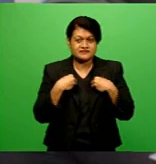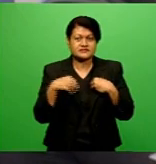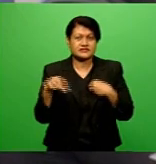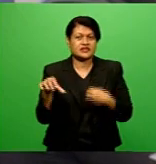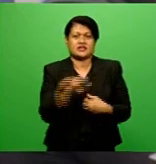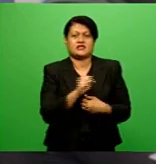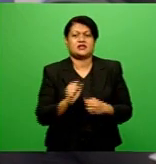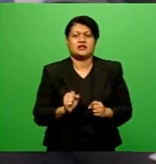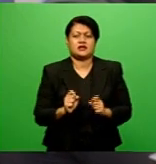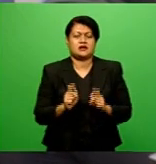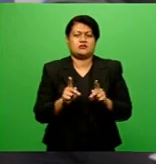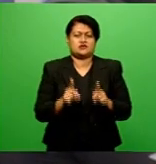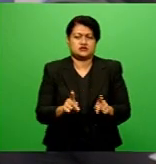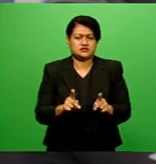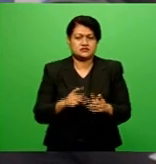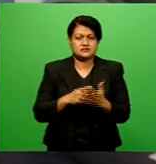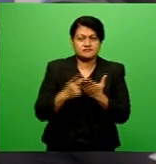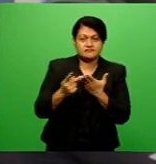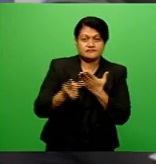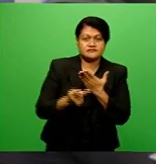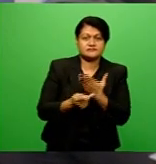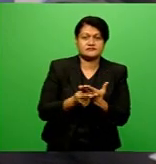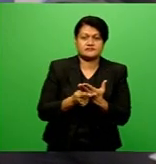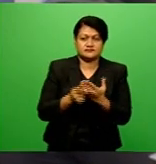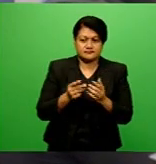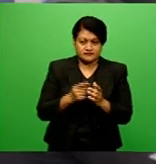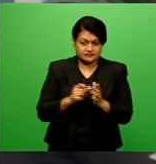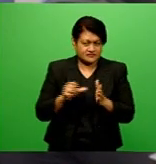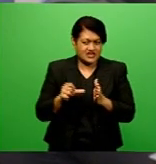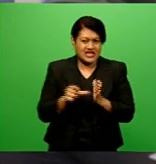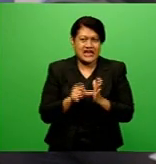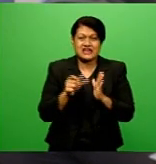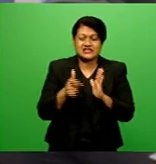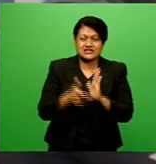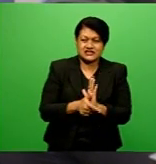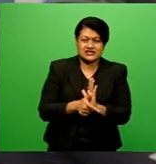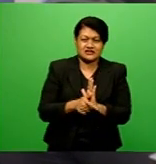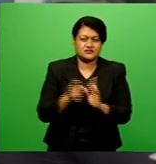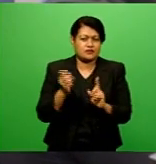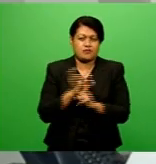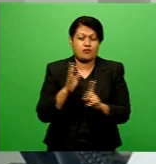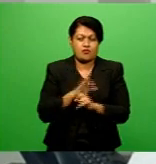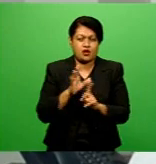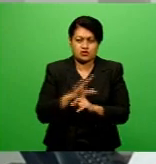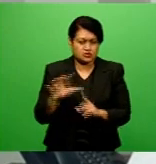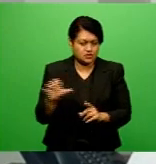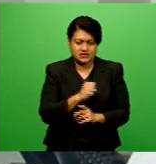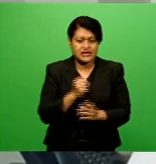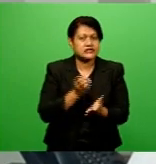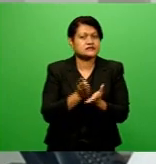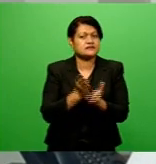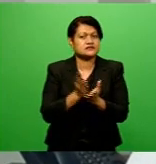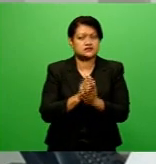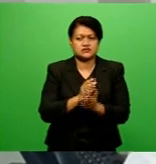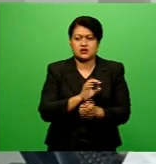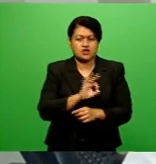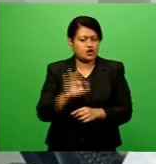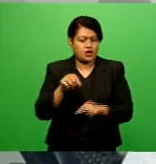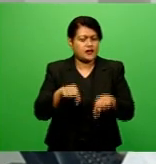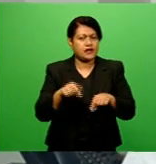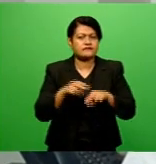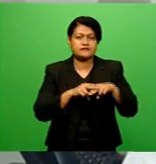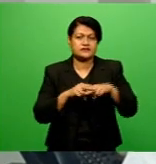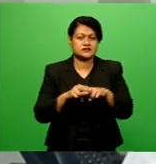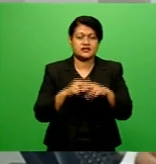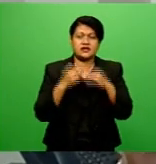times. It's important that they get these kind of services. It's not available in Fiji. Thanks